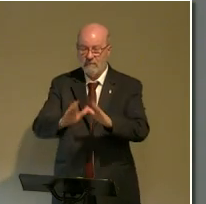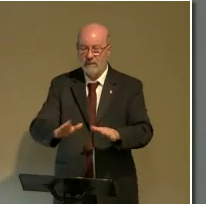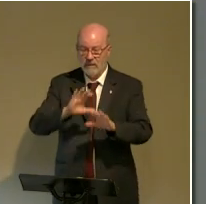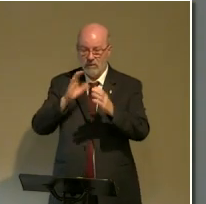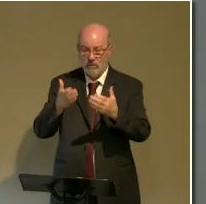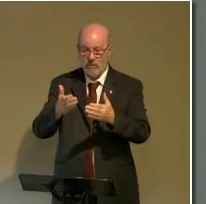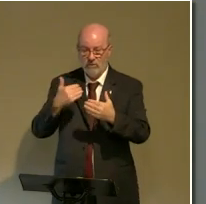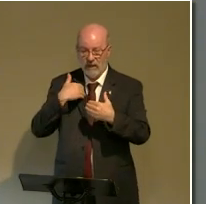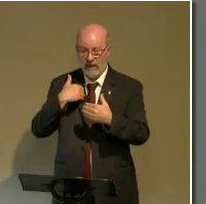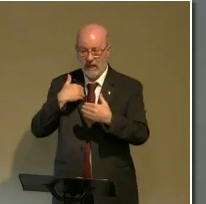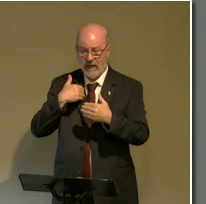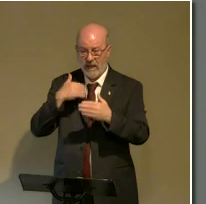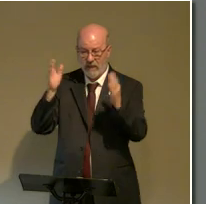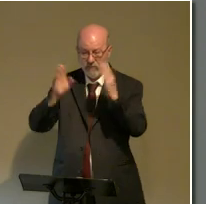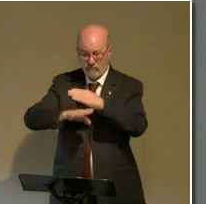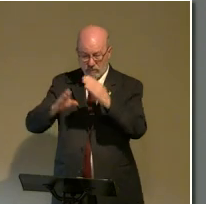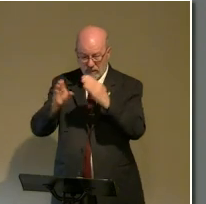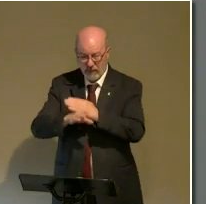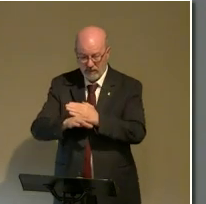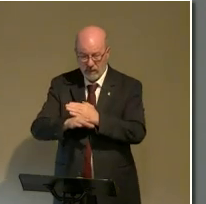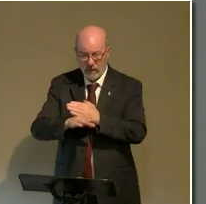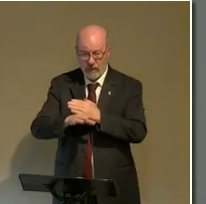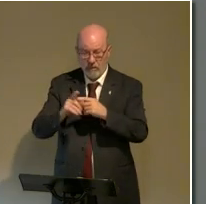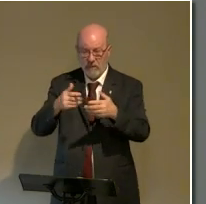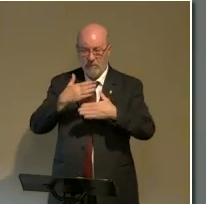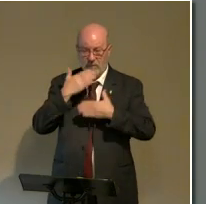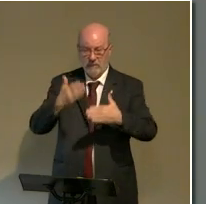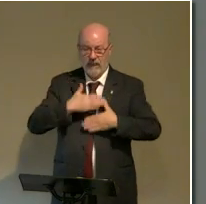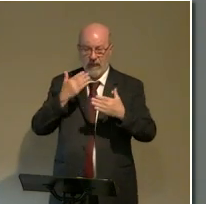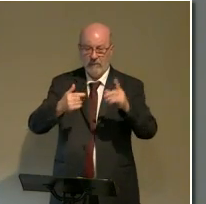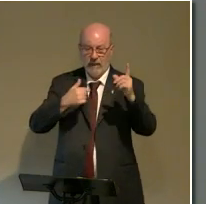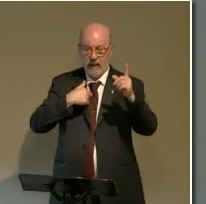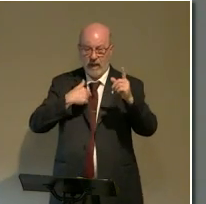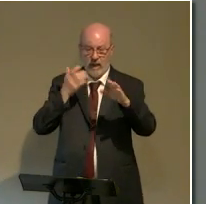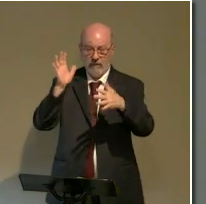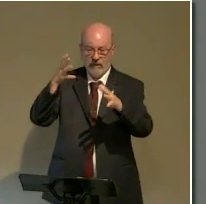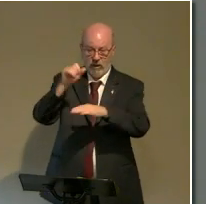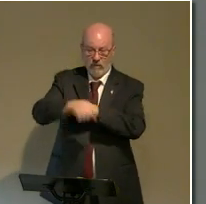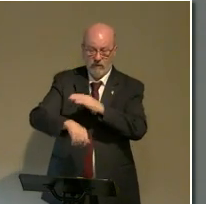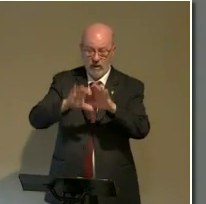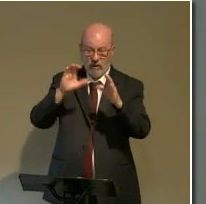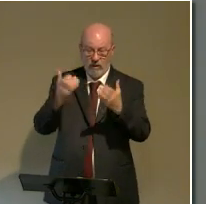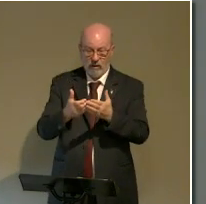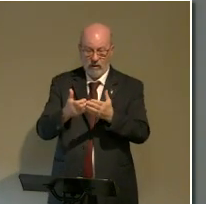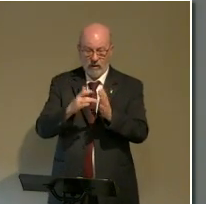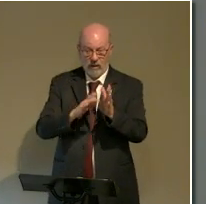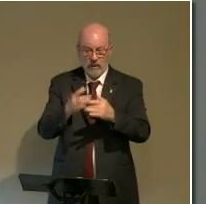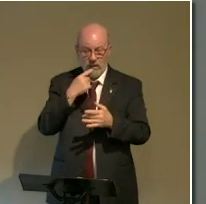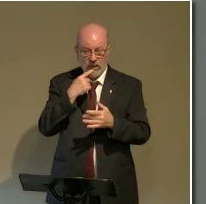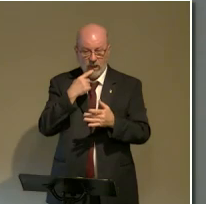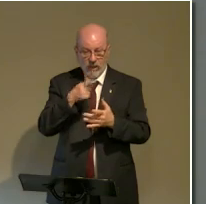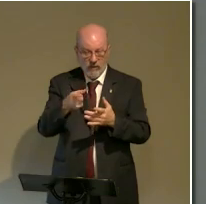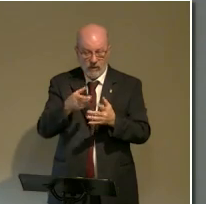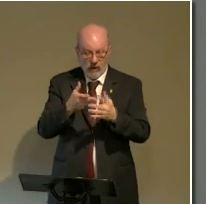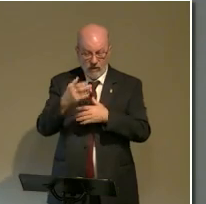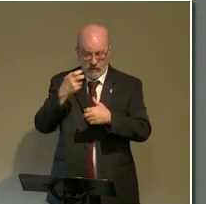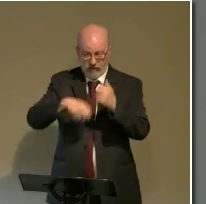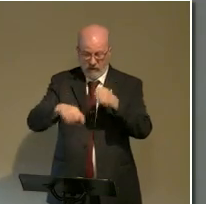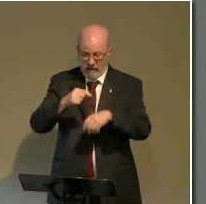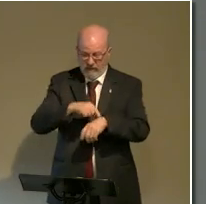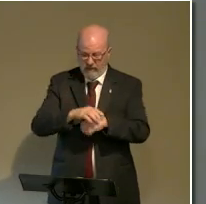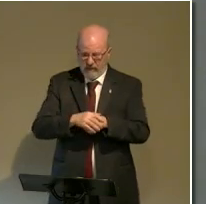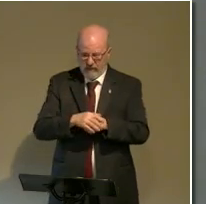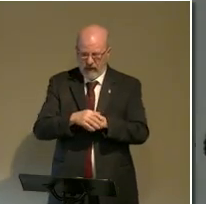the world ye shall have tribulation, but be of good cheer, I have overcome the world. You know what he's saying? Is you're going to go through tough times,